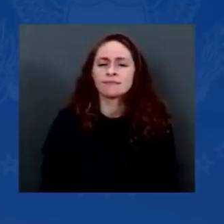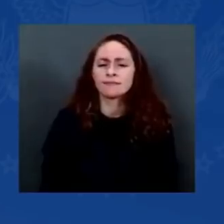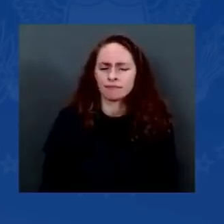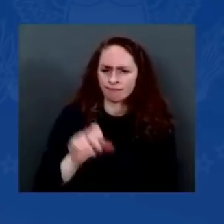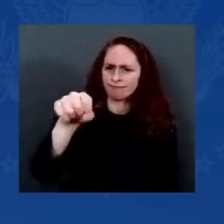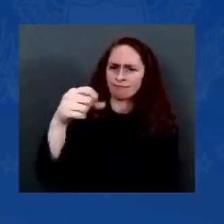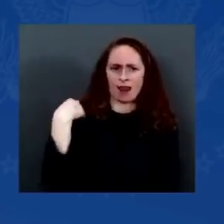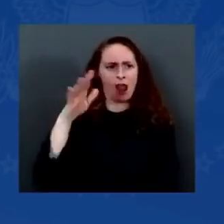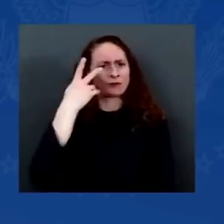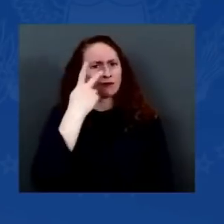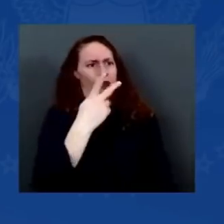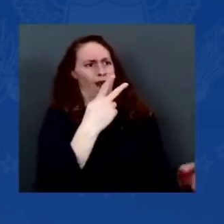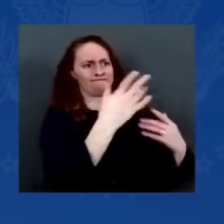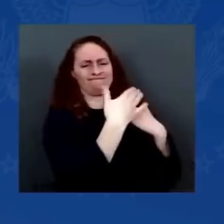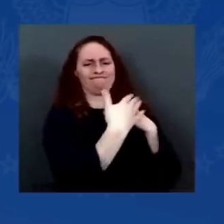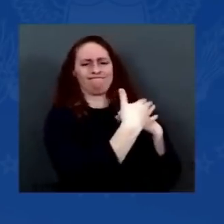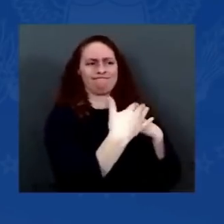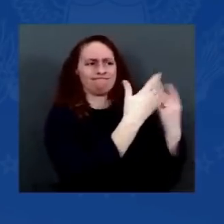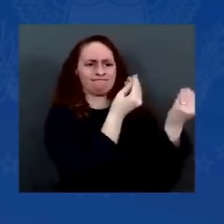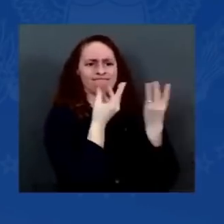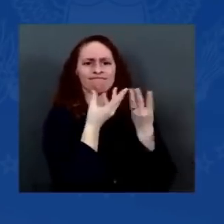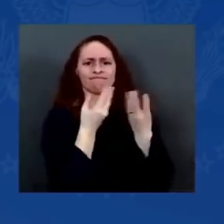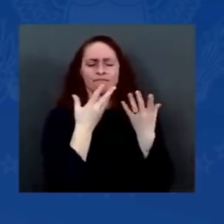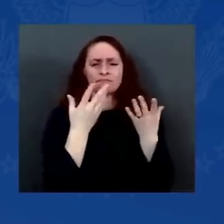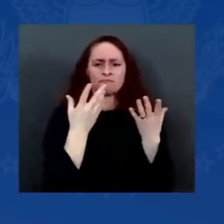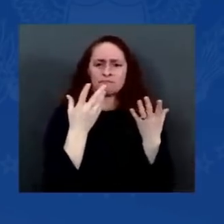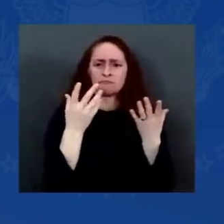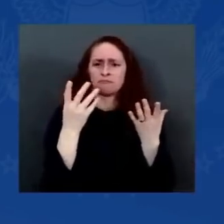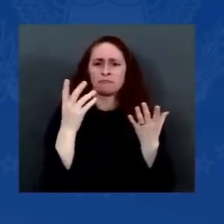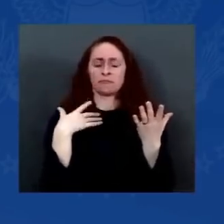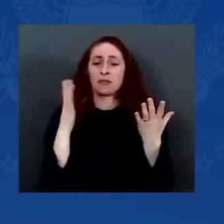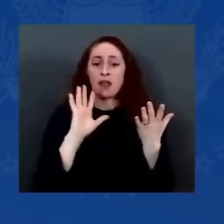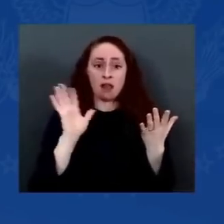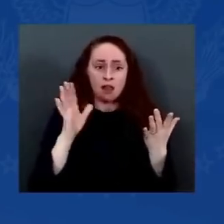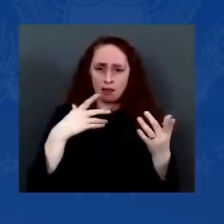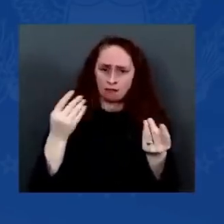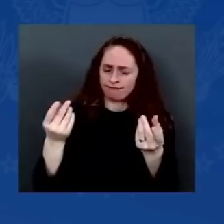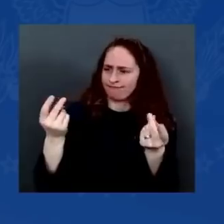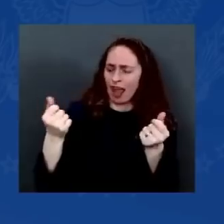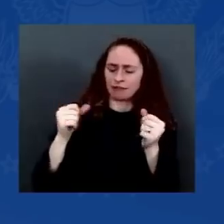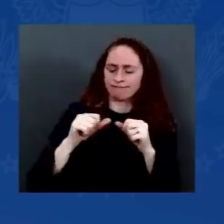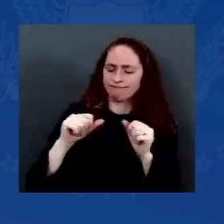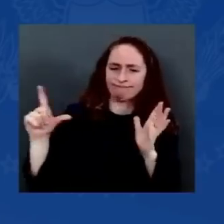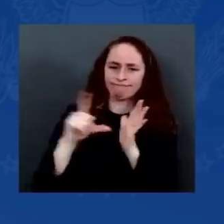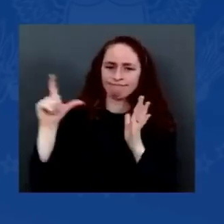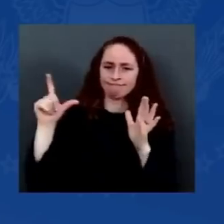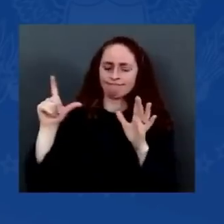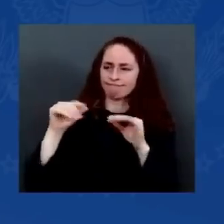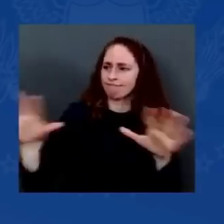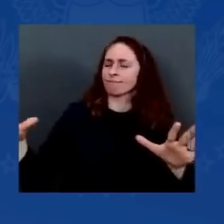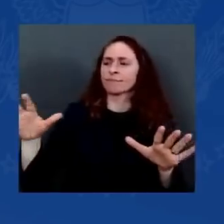that this was going to be as rapidly spreading as it did. And so the question is, we had a lot of people who